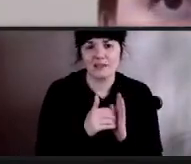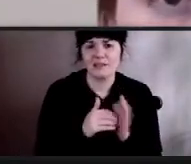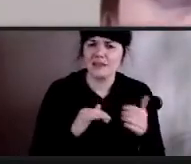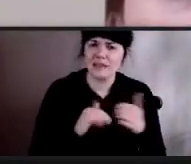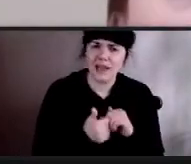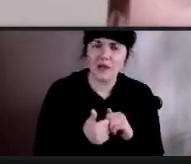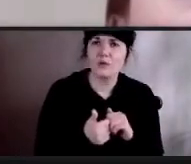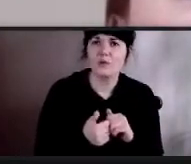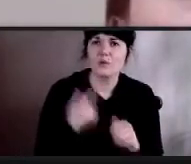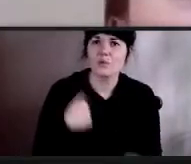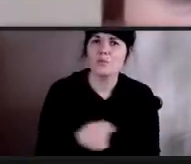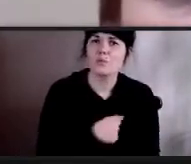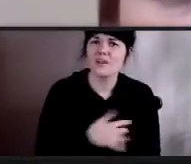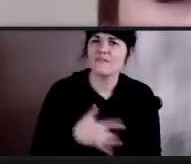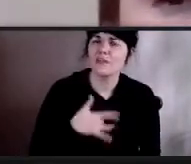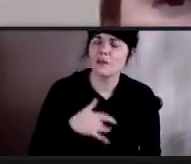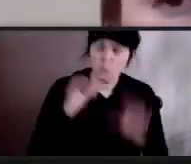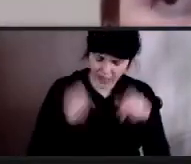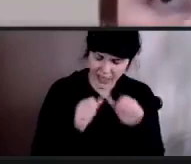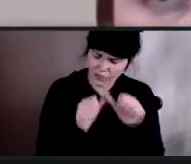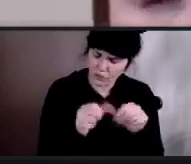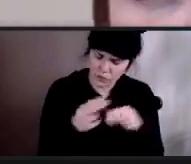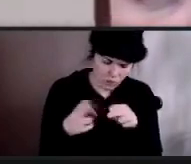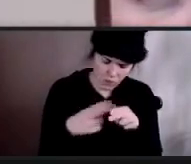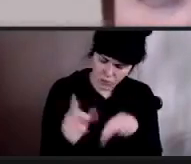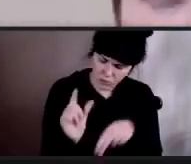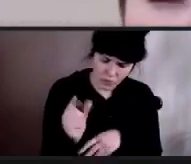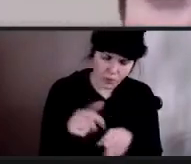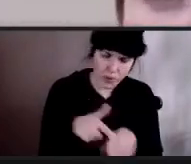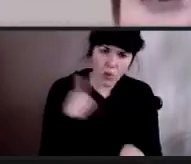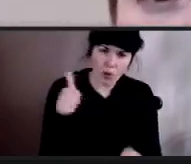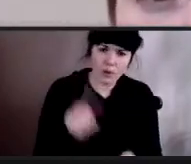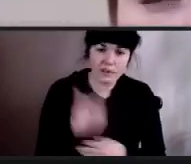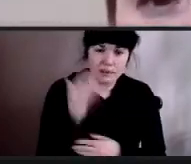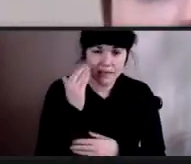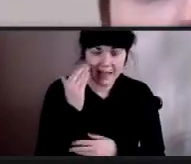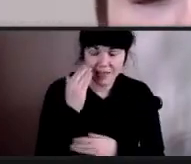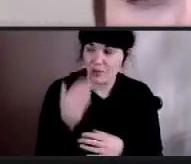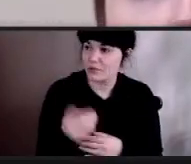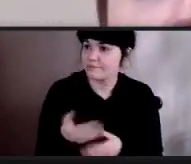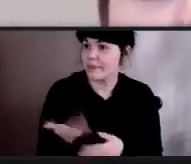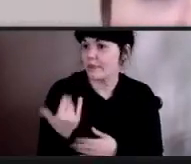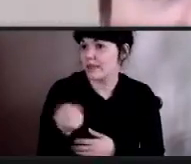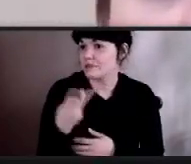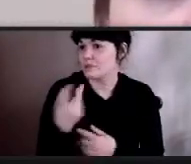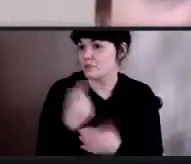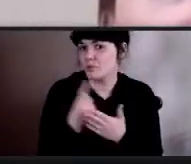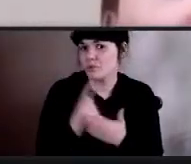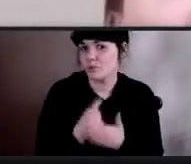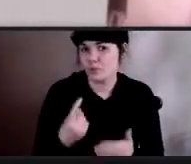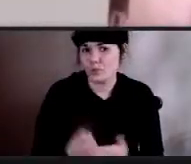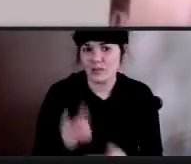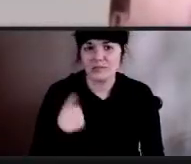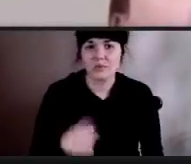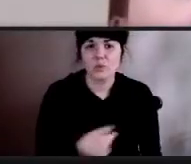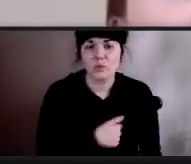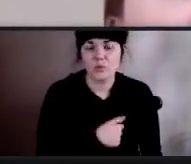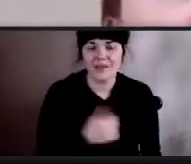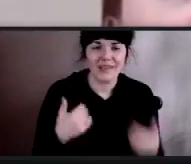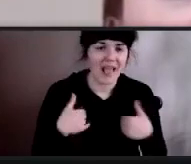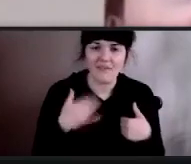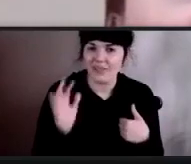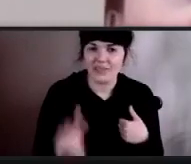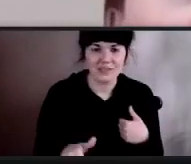longer. Because I know that within this past couple of weeks, a lot of us have hit this pandemic wall where we've just felt